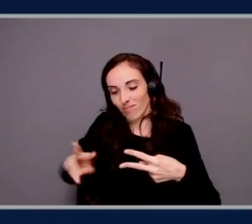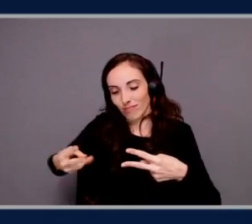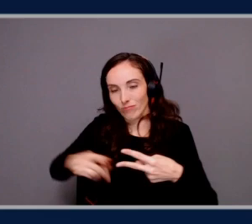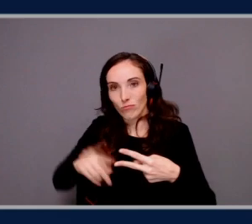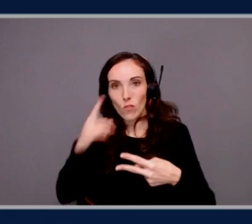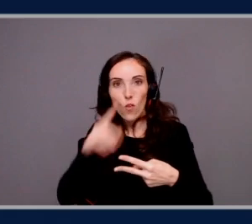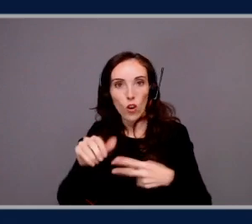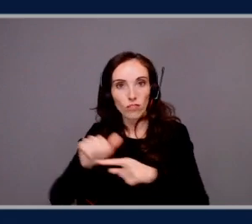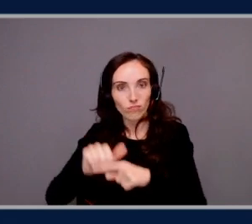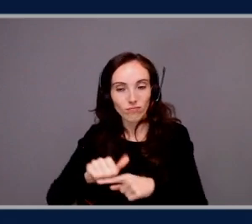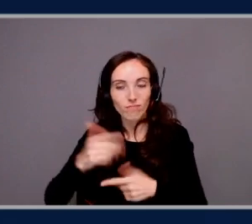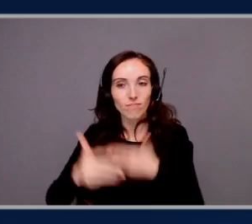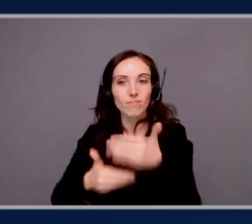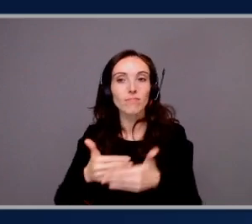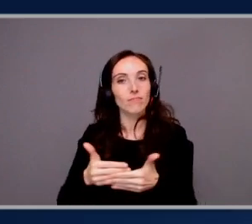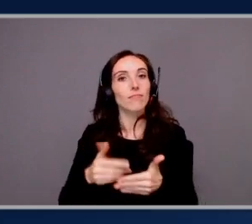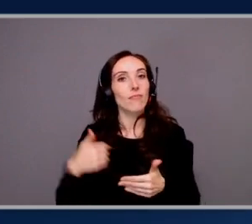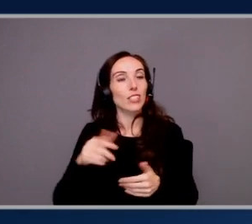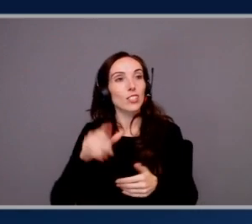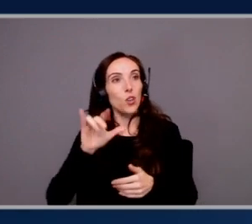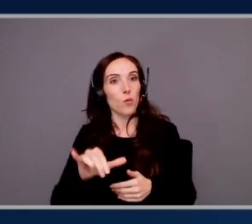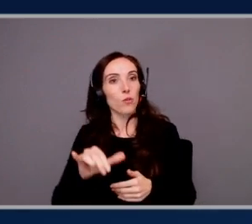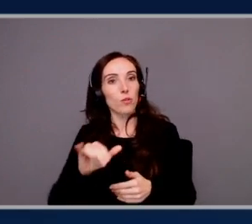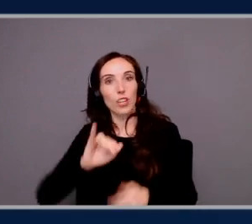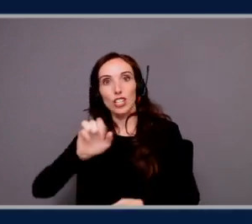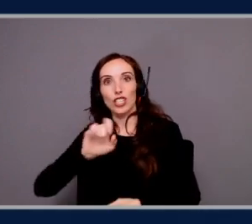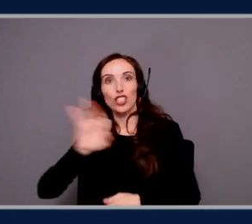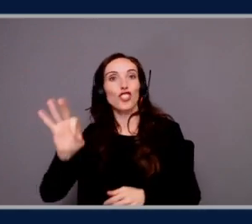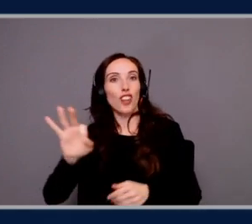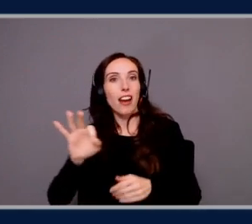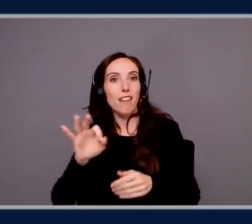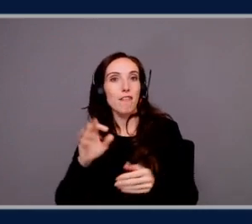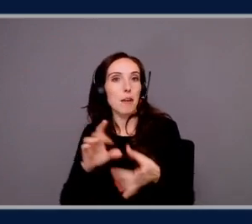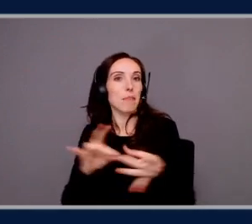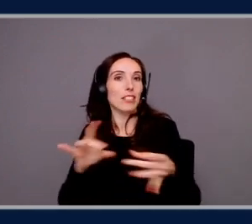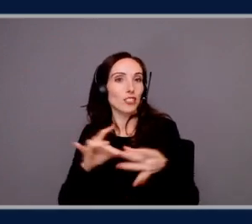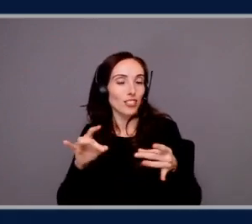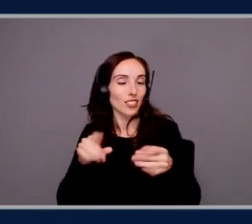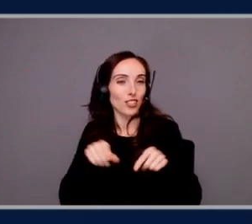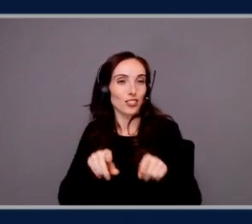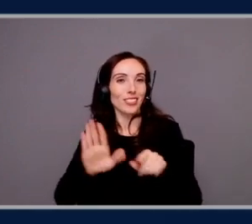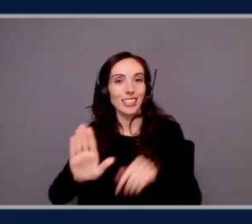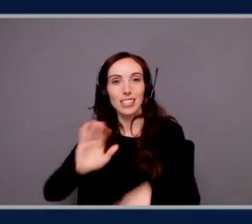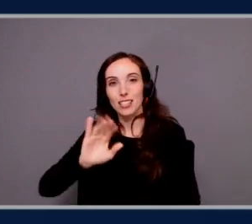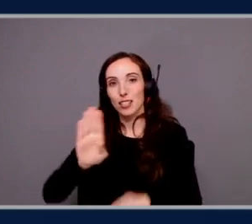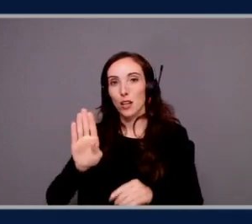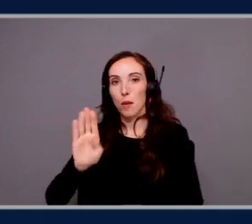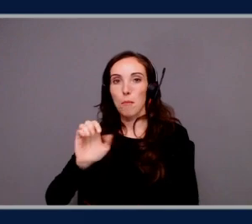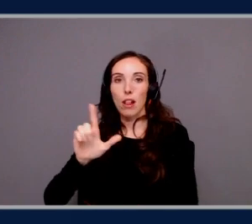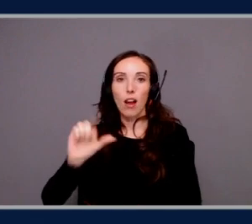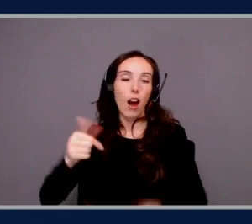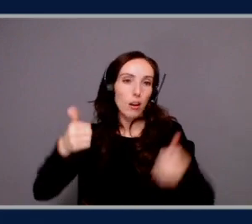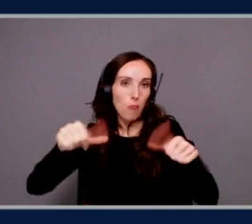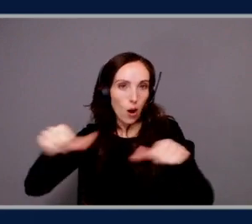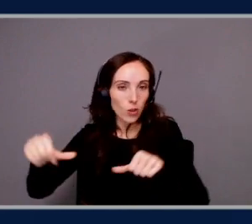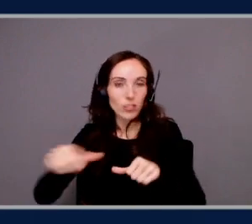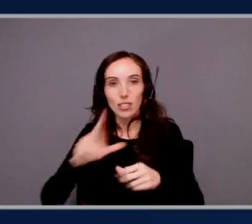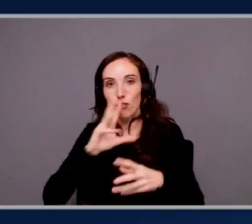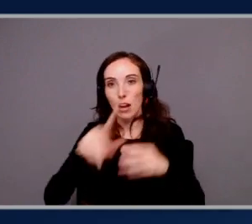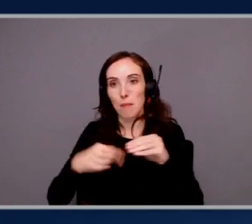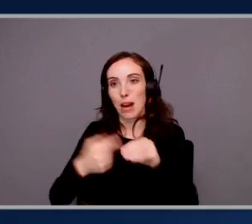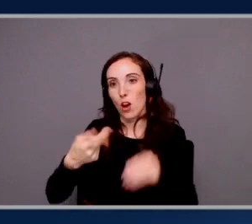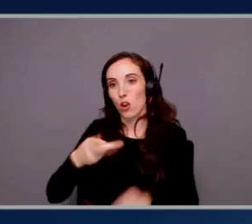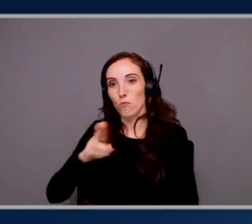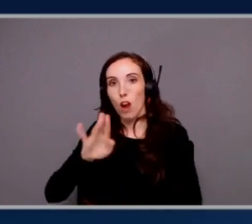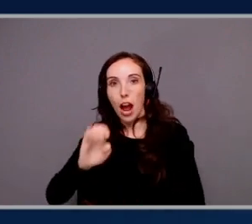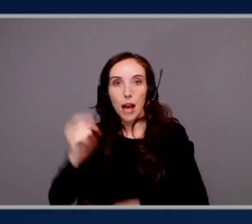your segment, and that's one of Jeff's blog posts I look forward to every year is talking about Prime Day. after Oh, yeah. and